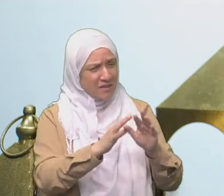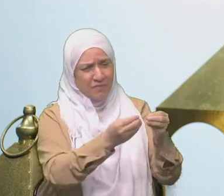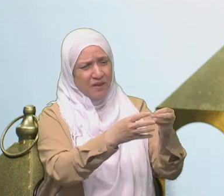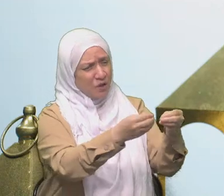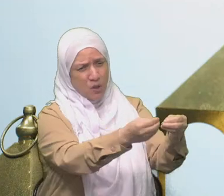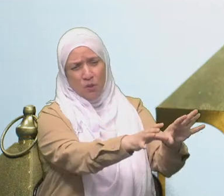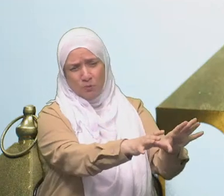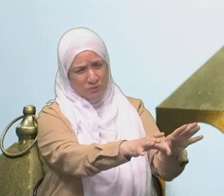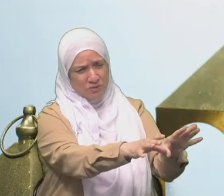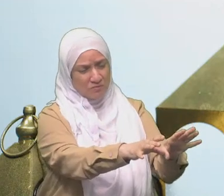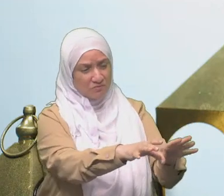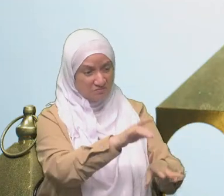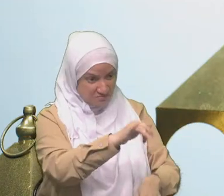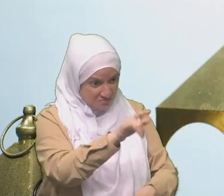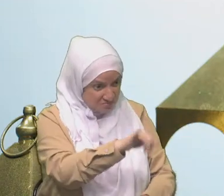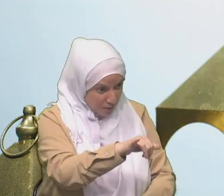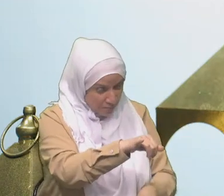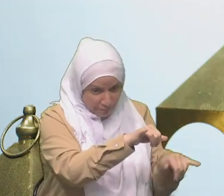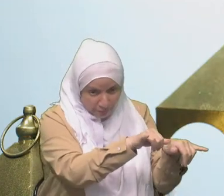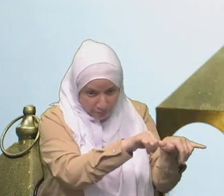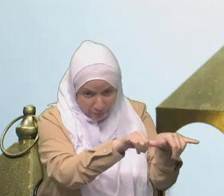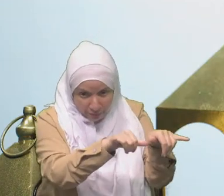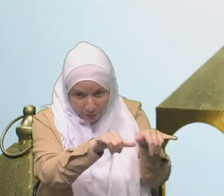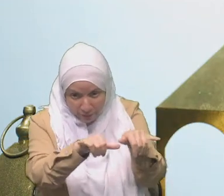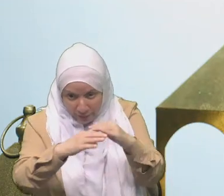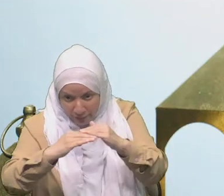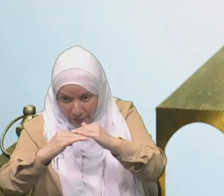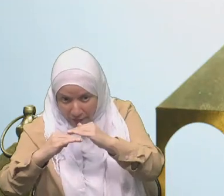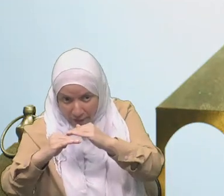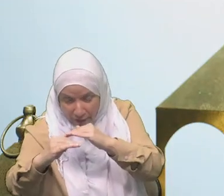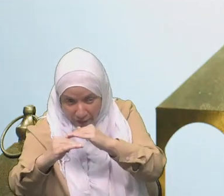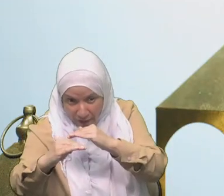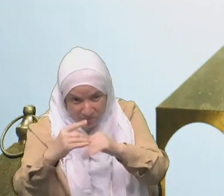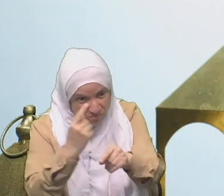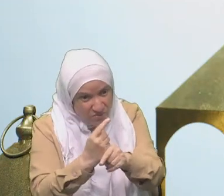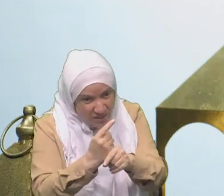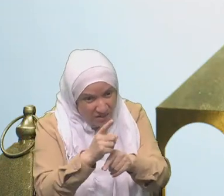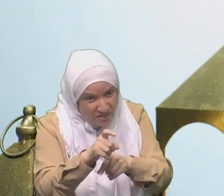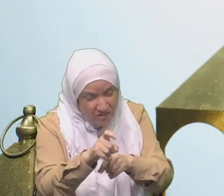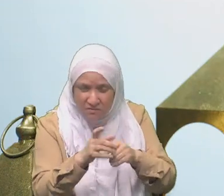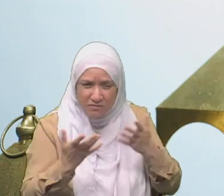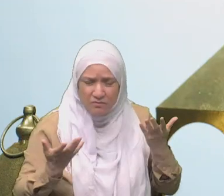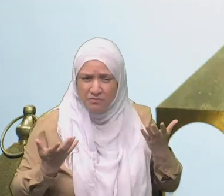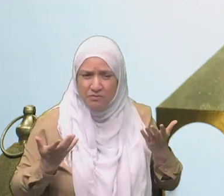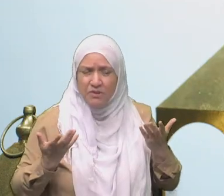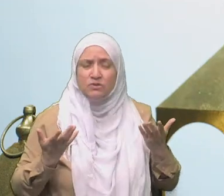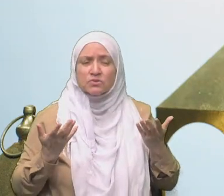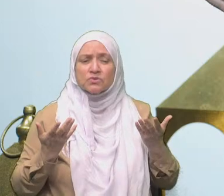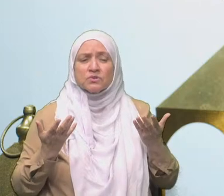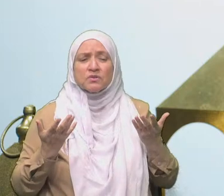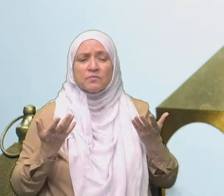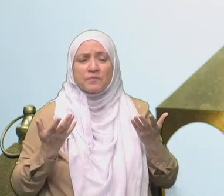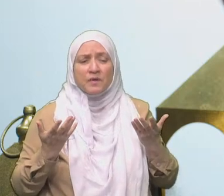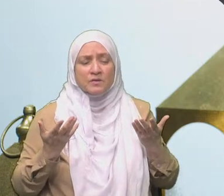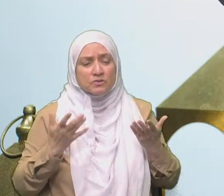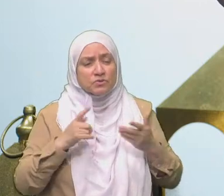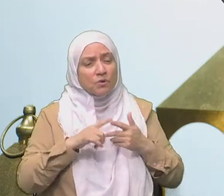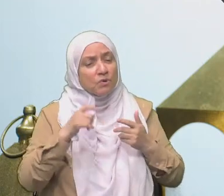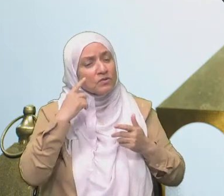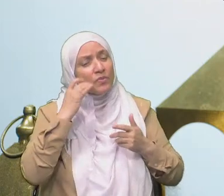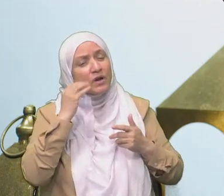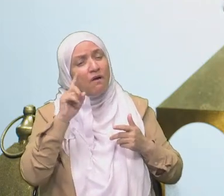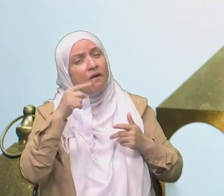say, God is good to me. Don't you hear that? God is good to me. You hear someone whose whole life is fawahish, is